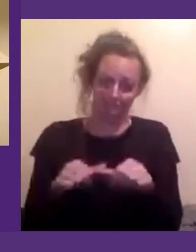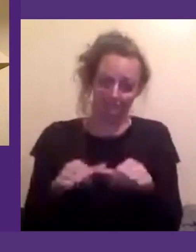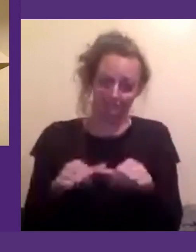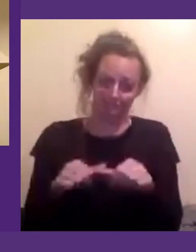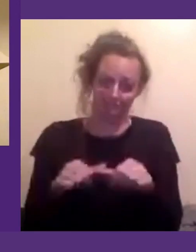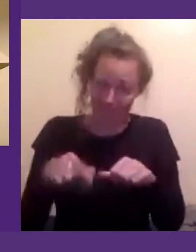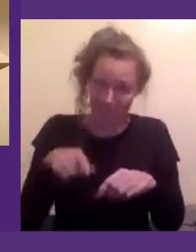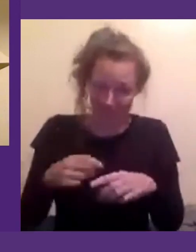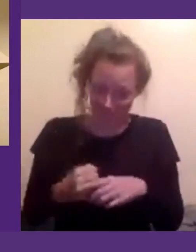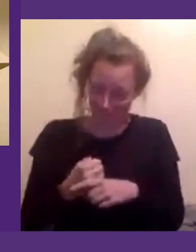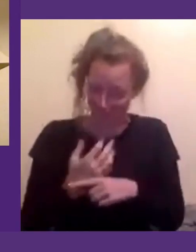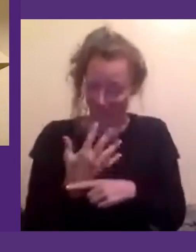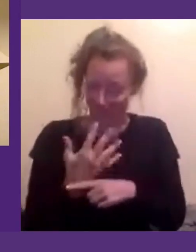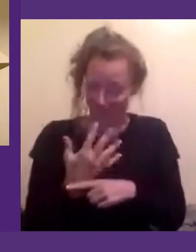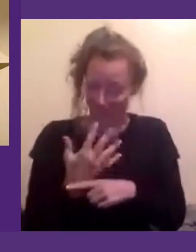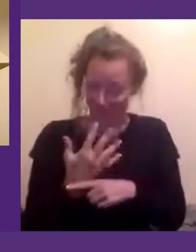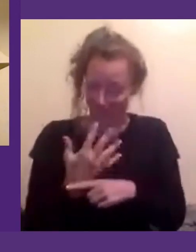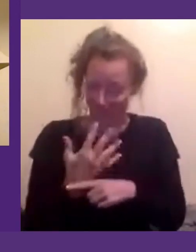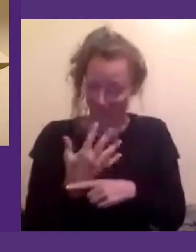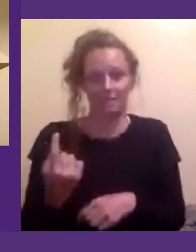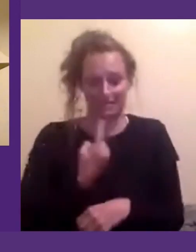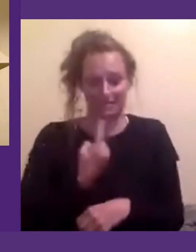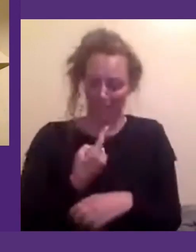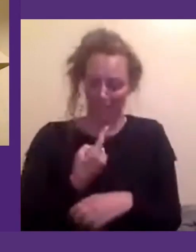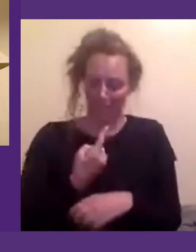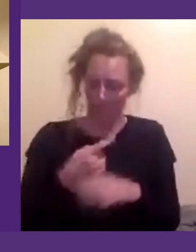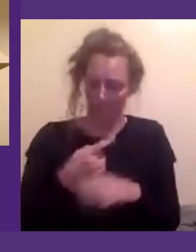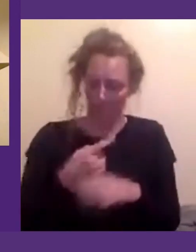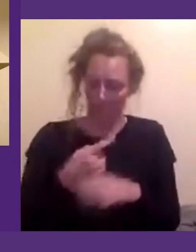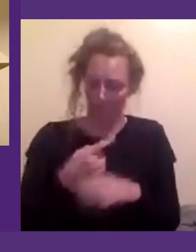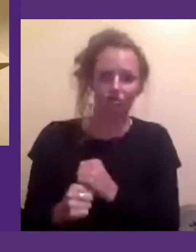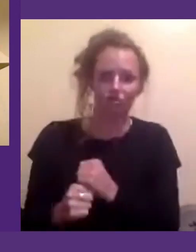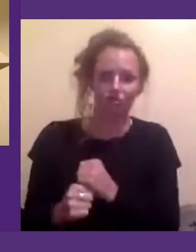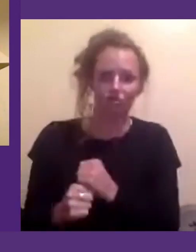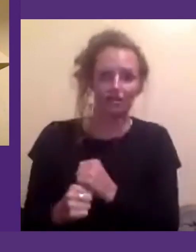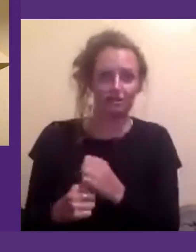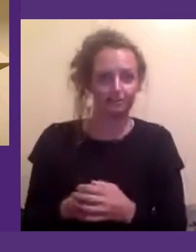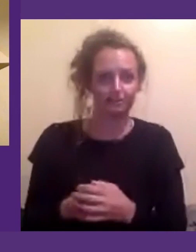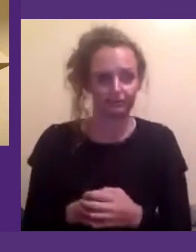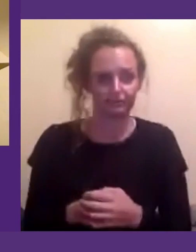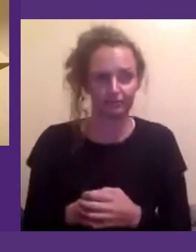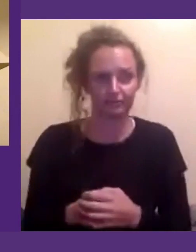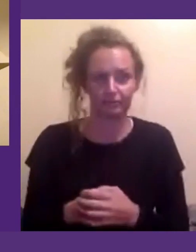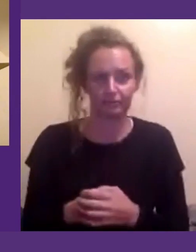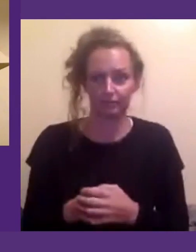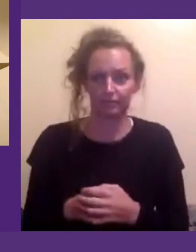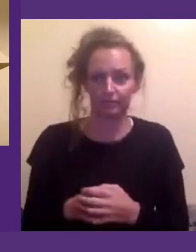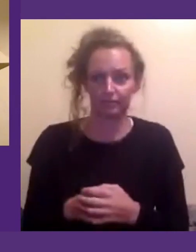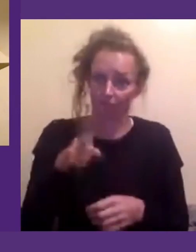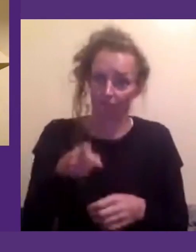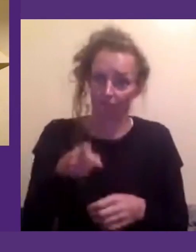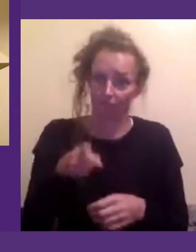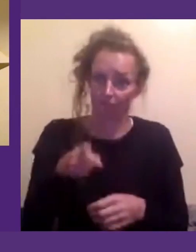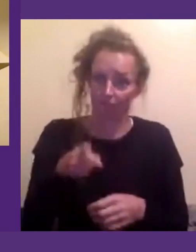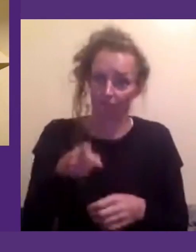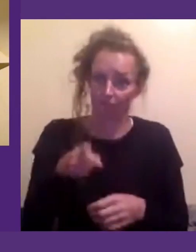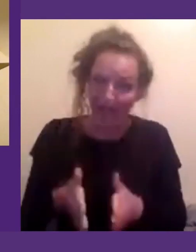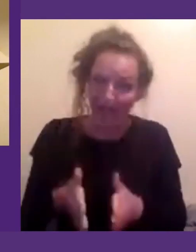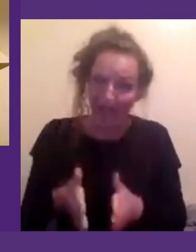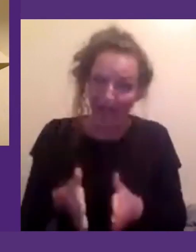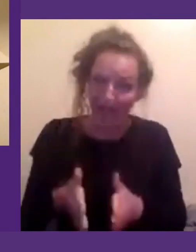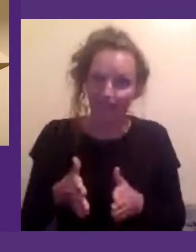what we've got to eradicate. We've got to eradicate the toxic attitudes and